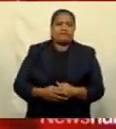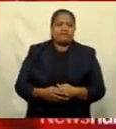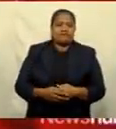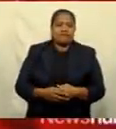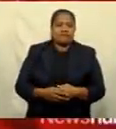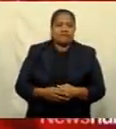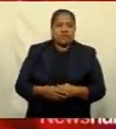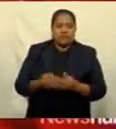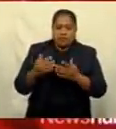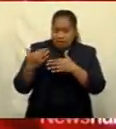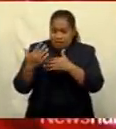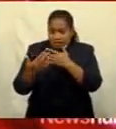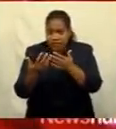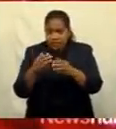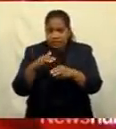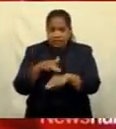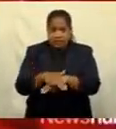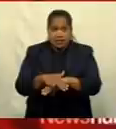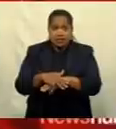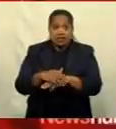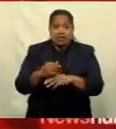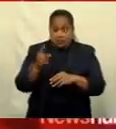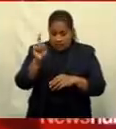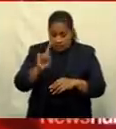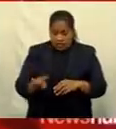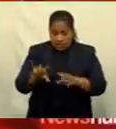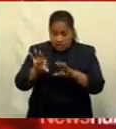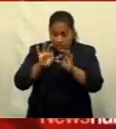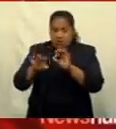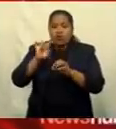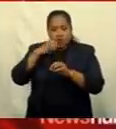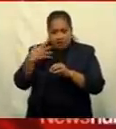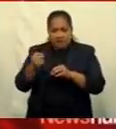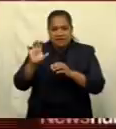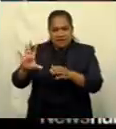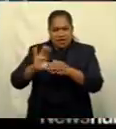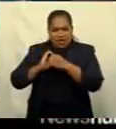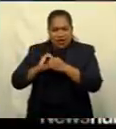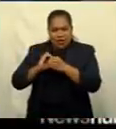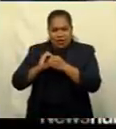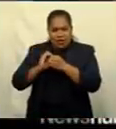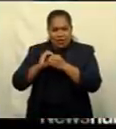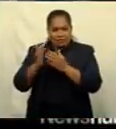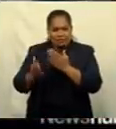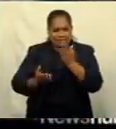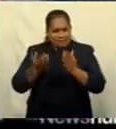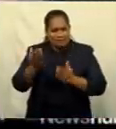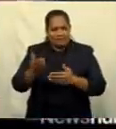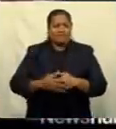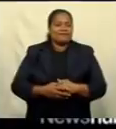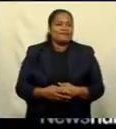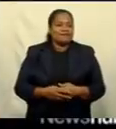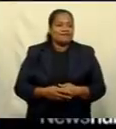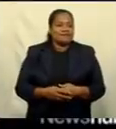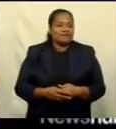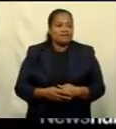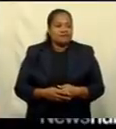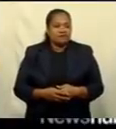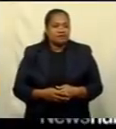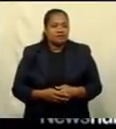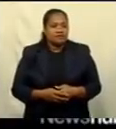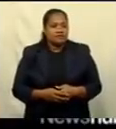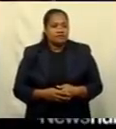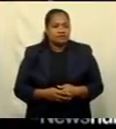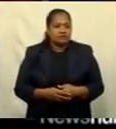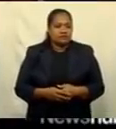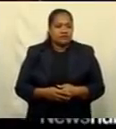of today's nominees will get their very own Emmy to humble brag about. Apple TV's Ted Lasso earned a nomination for